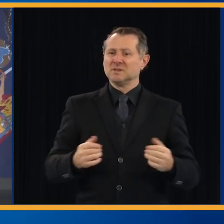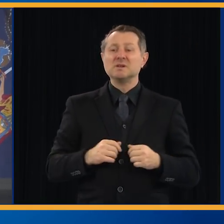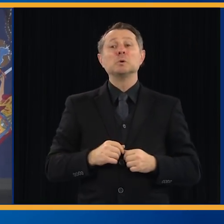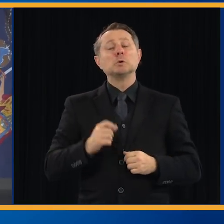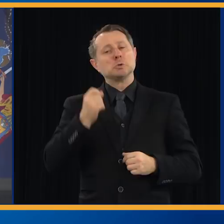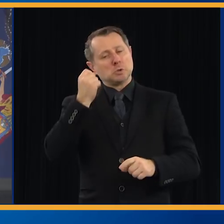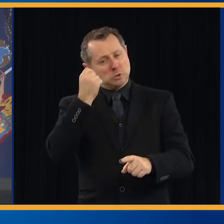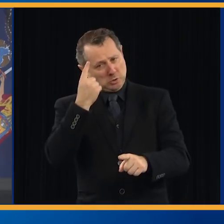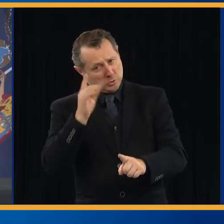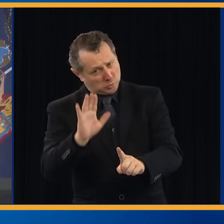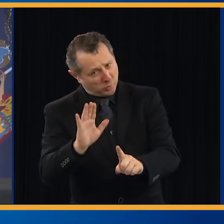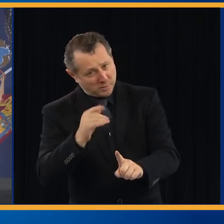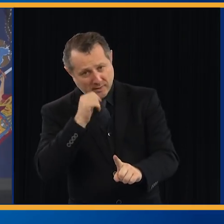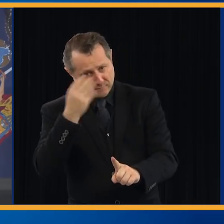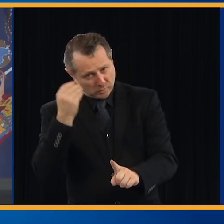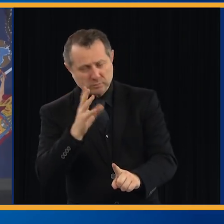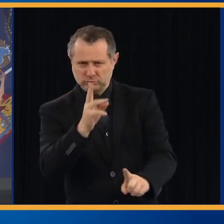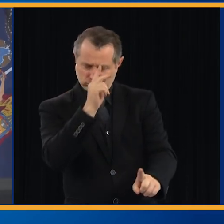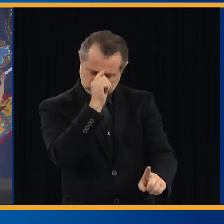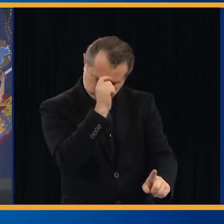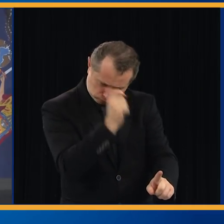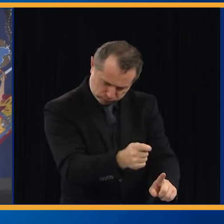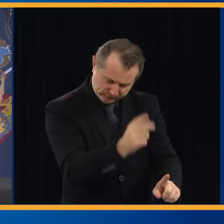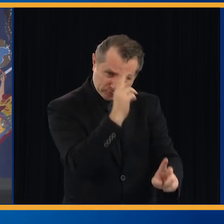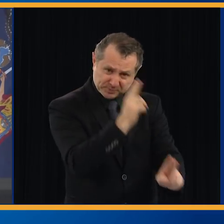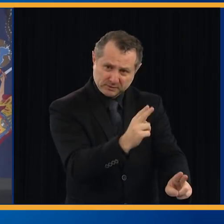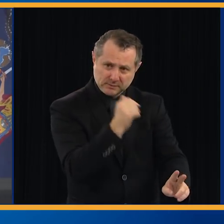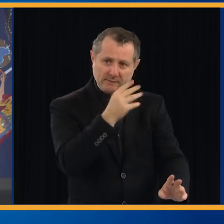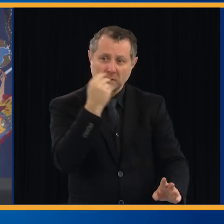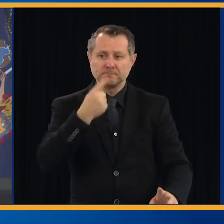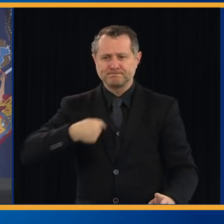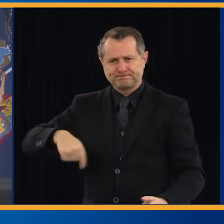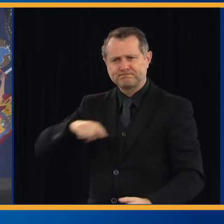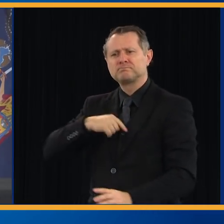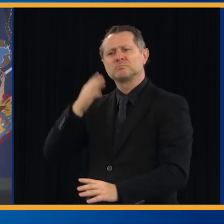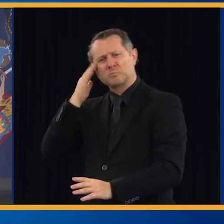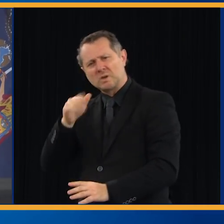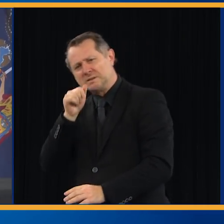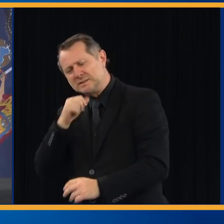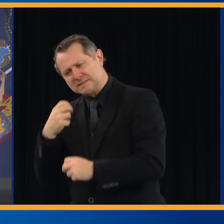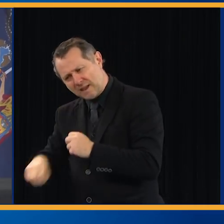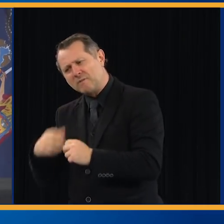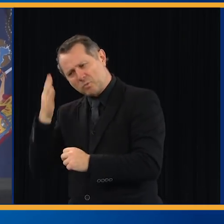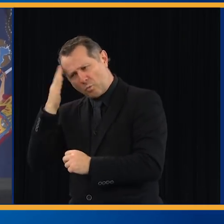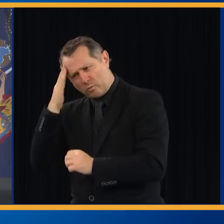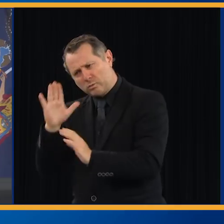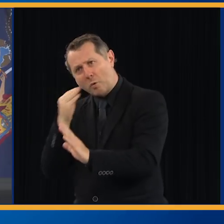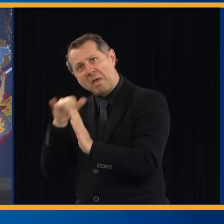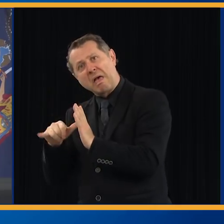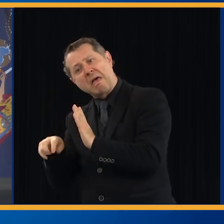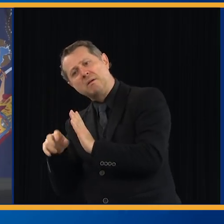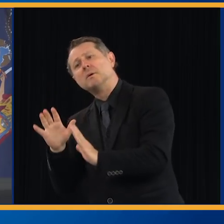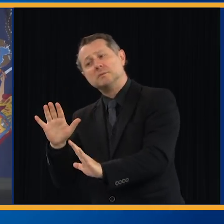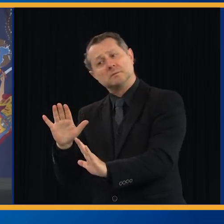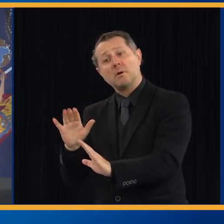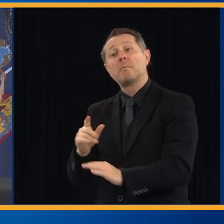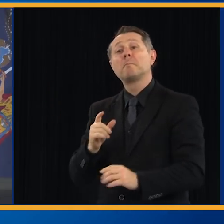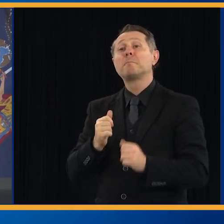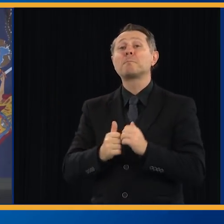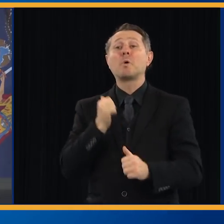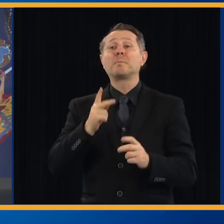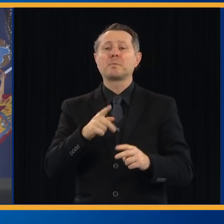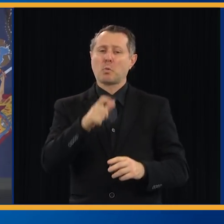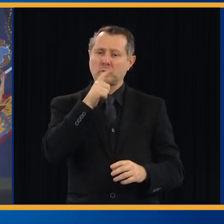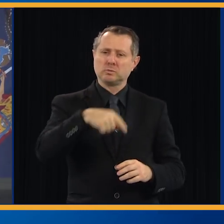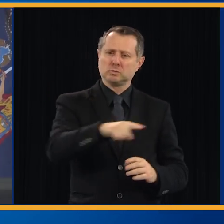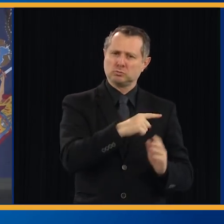let's remember them. Yeah, we're all going through a tough time, and it is a tough time. But a lot of people have shown a lot of courage and a lot